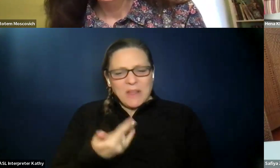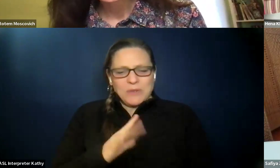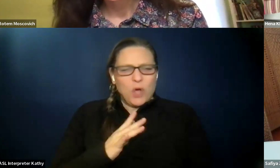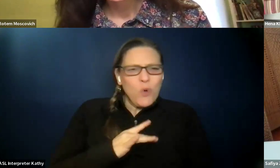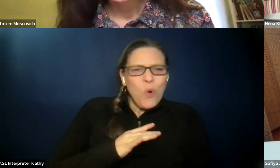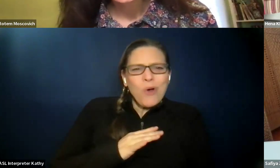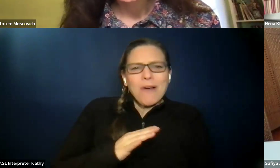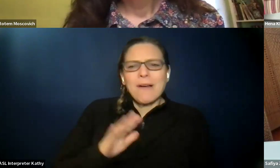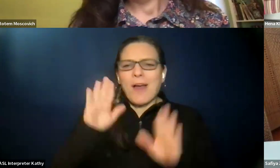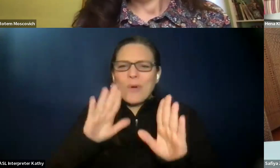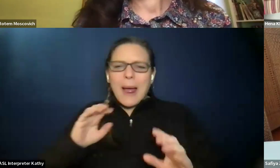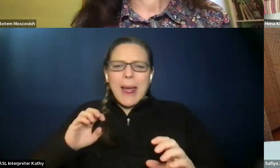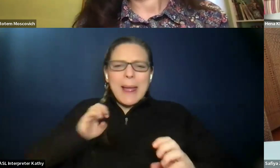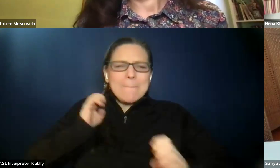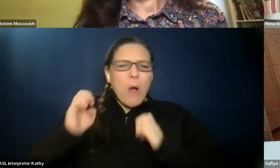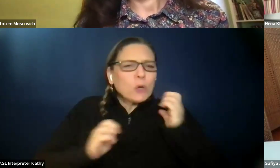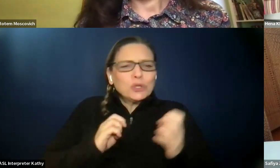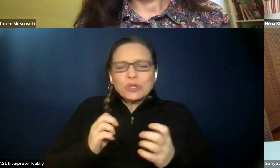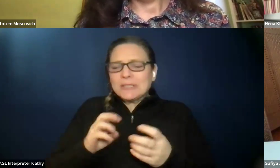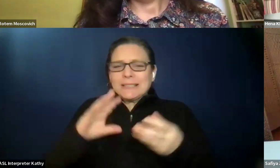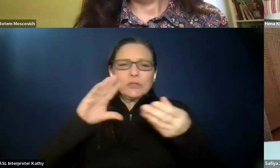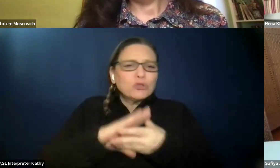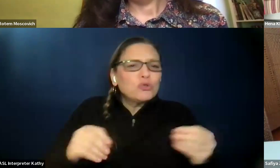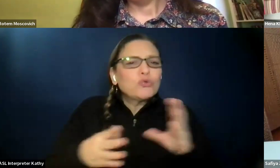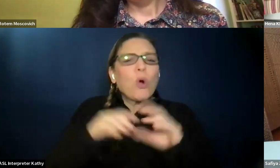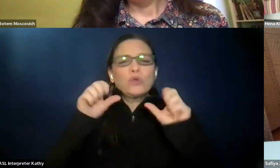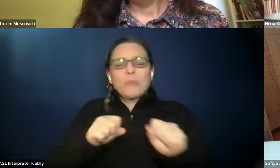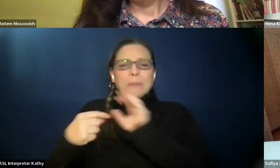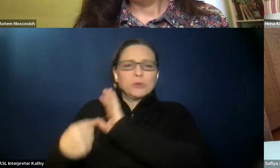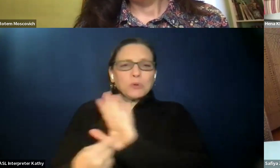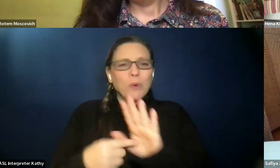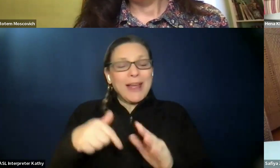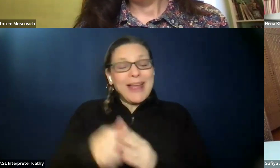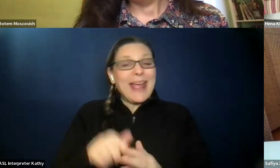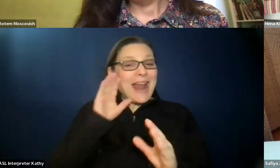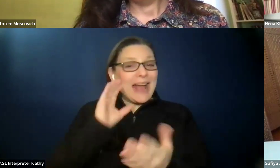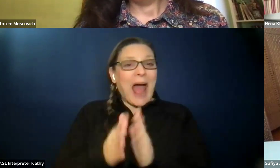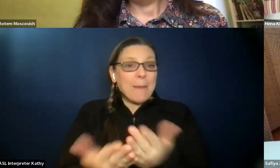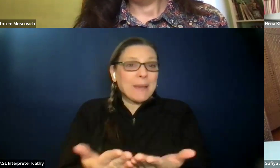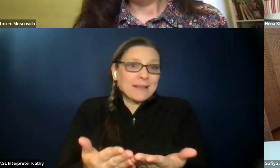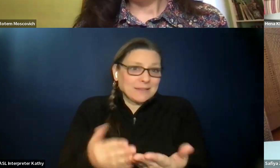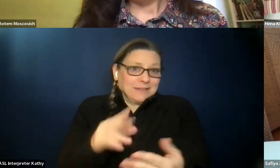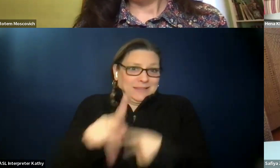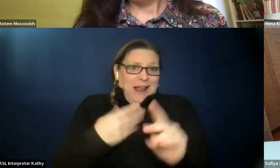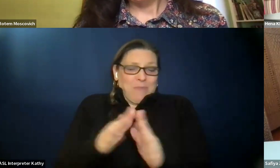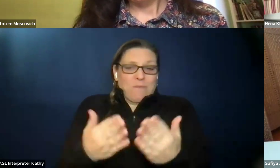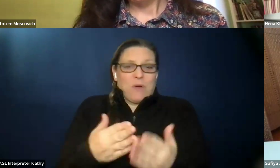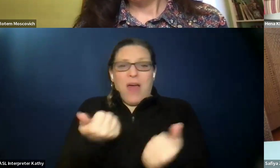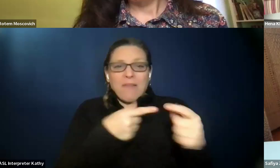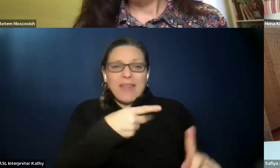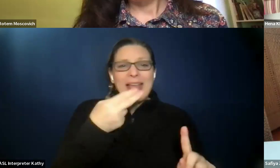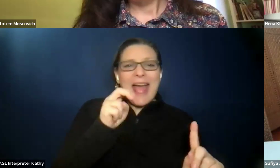and great emotion and story to portray in a comic format. I just thought like everything that Hena says